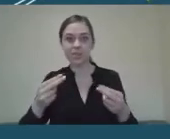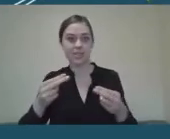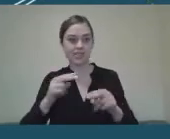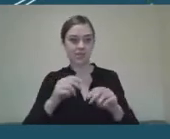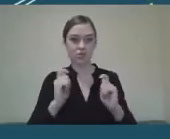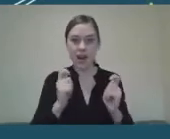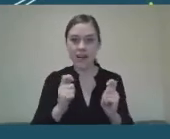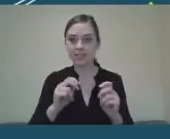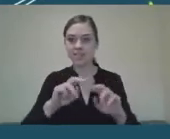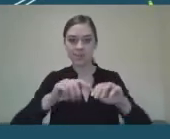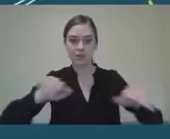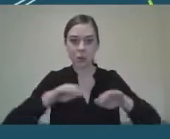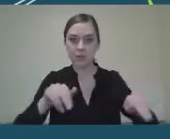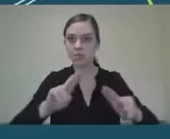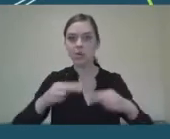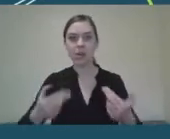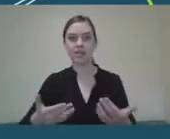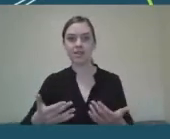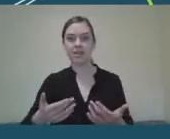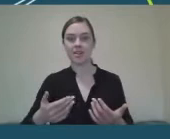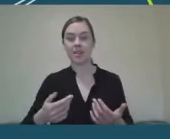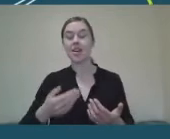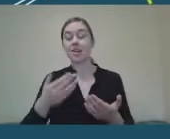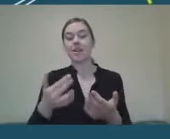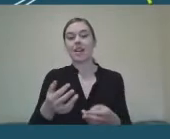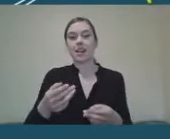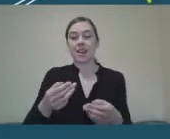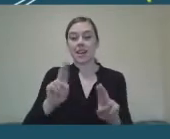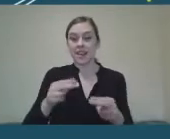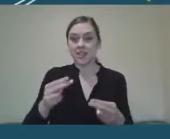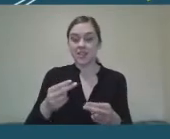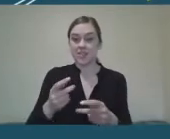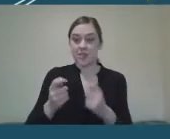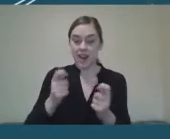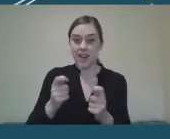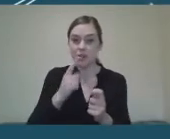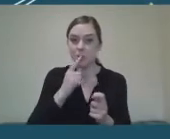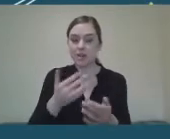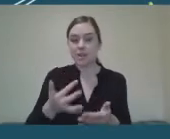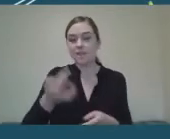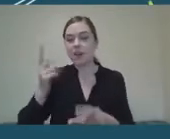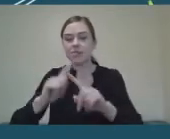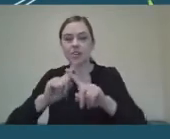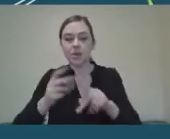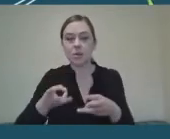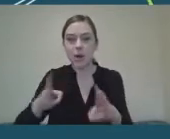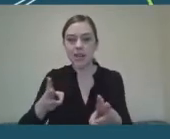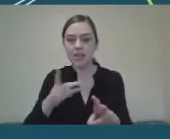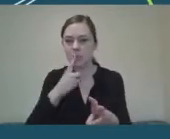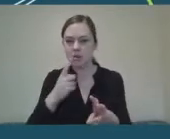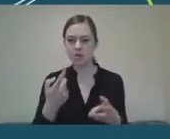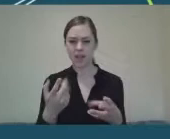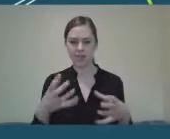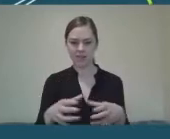training. And thankfully I did. But I was also thrown into the category